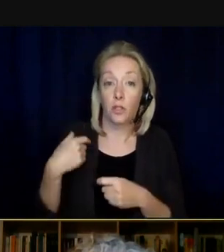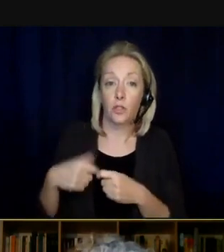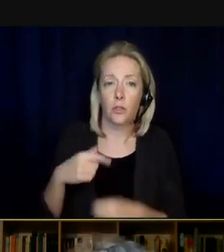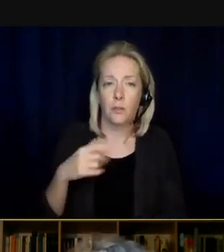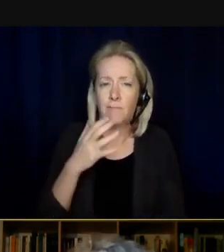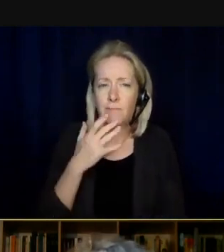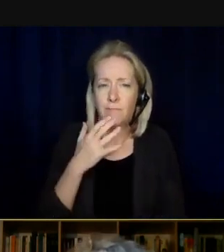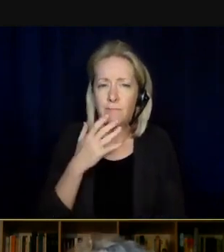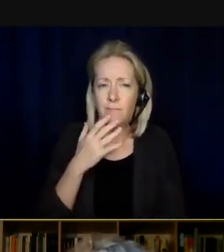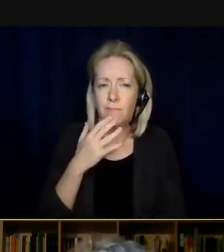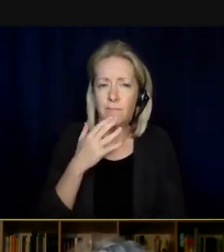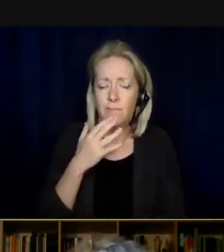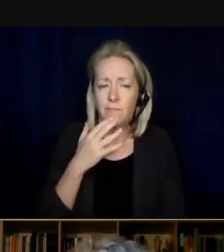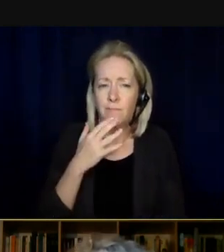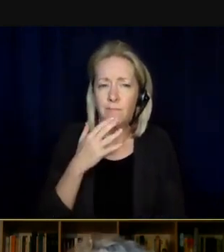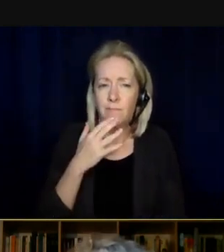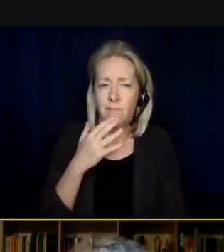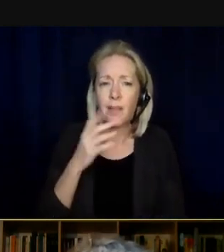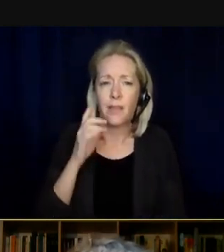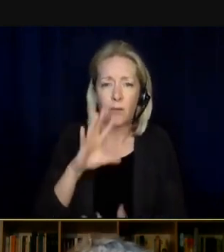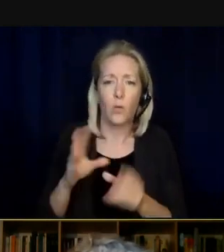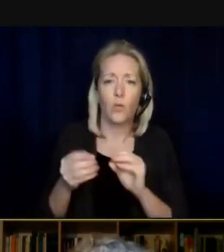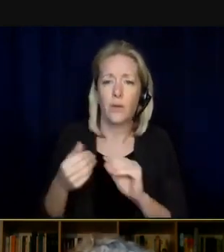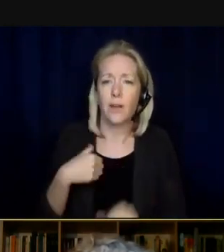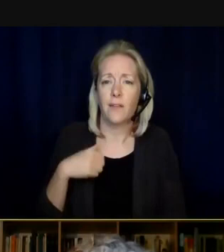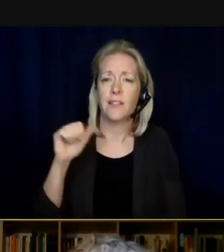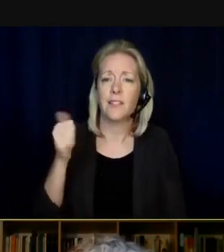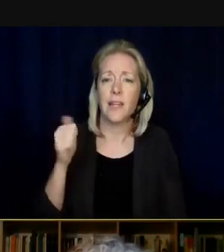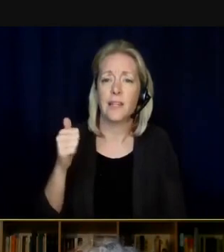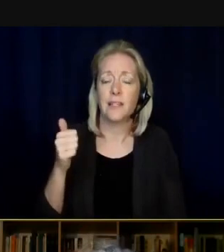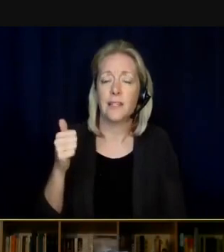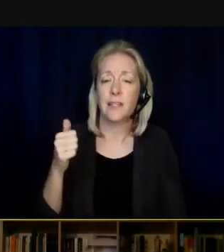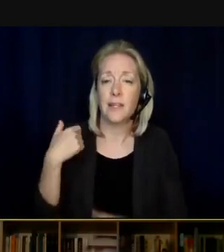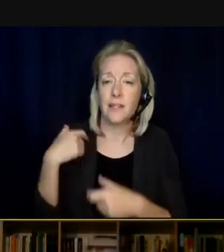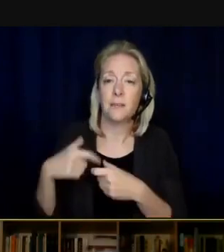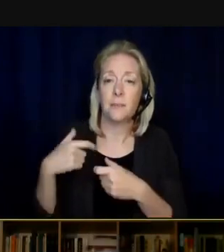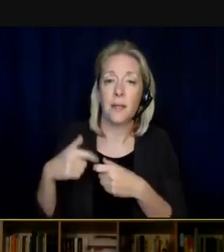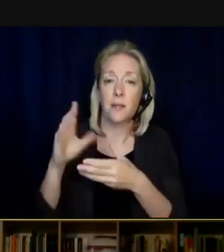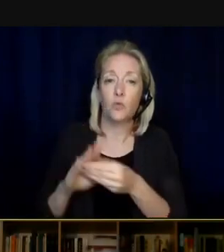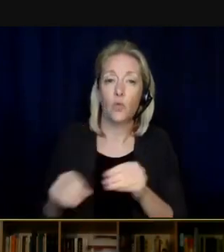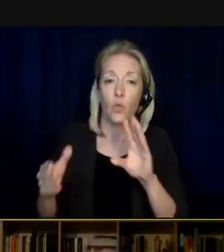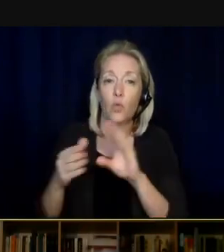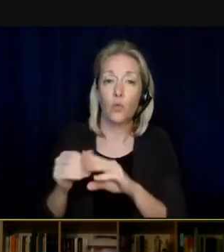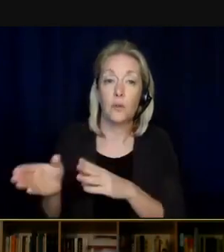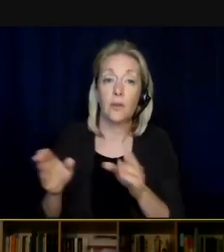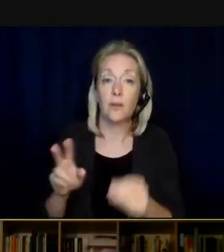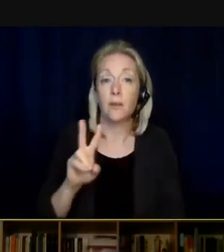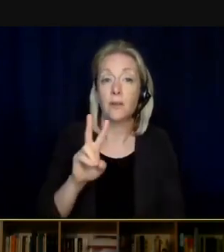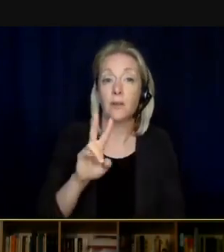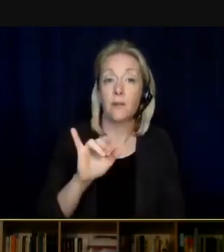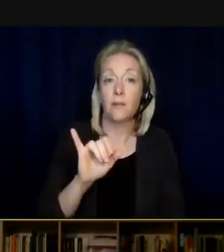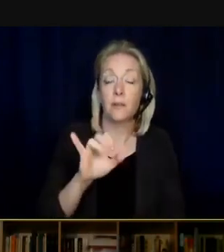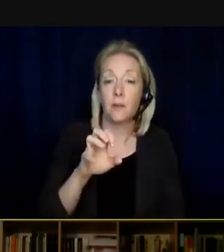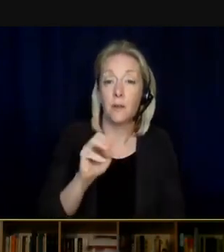believe, 10 Hispanic folk tales. This one, Vision, the Deaf Planet, is about a